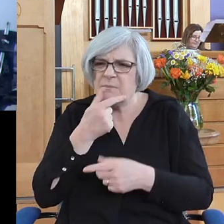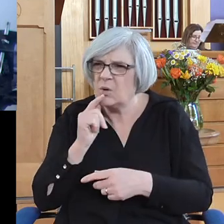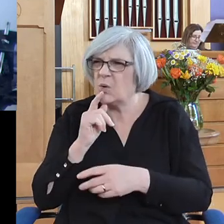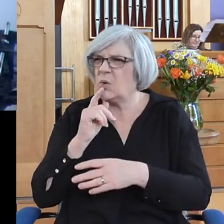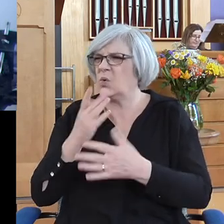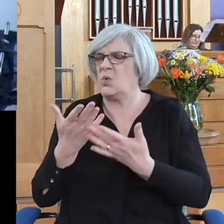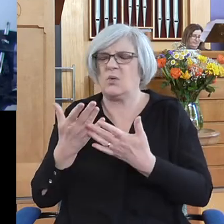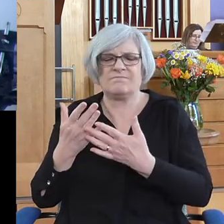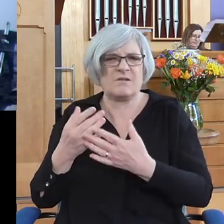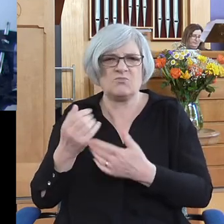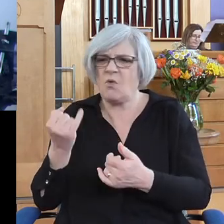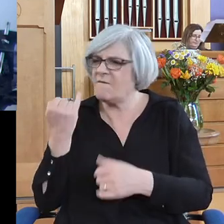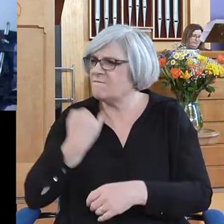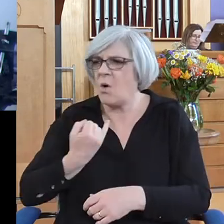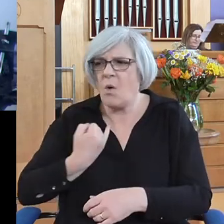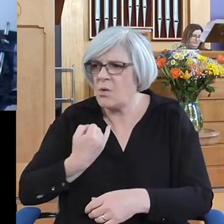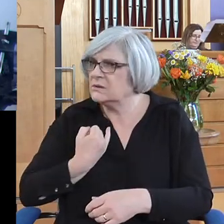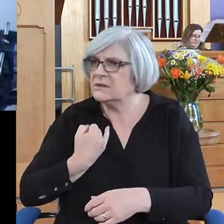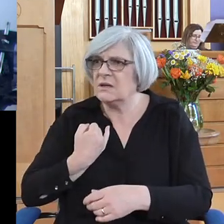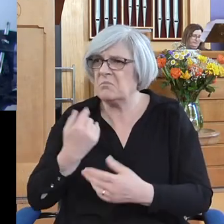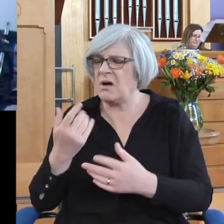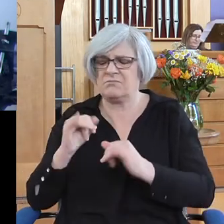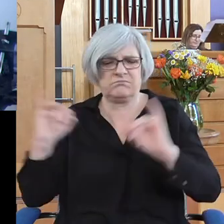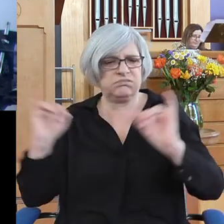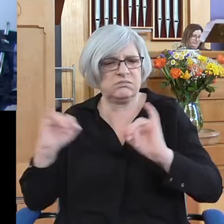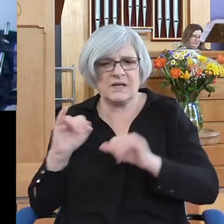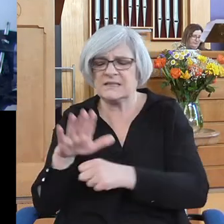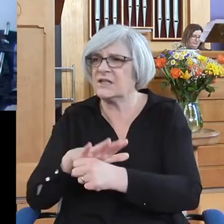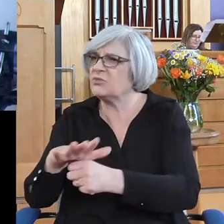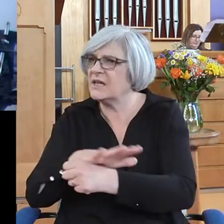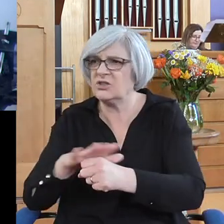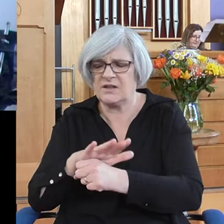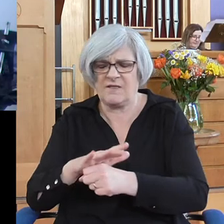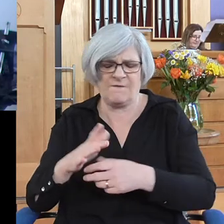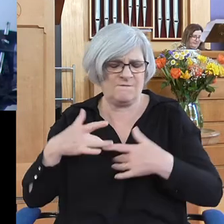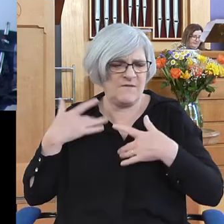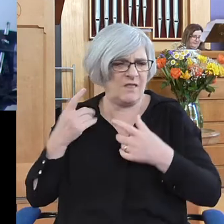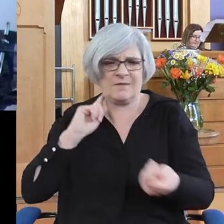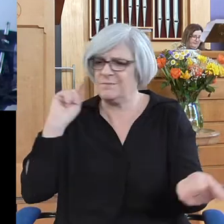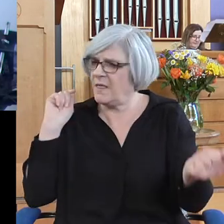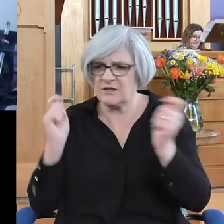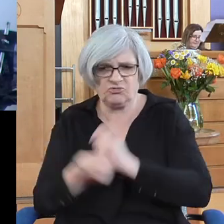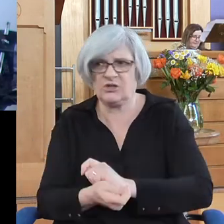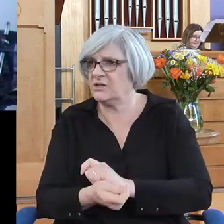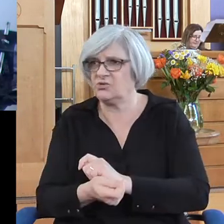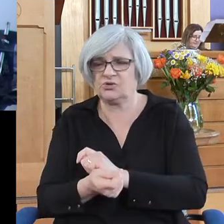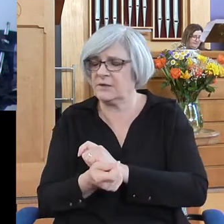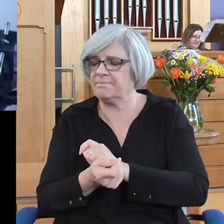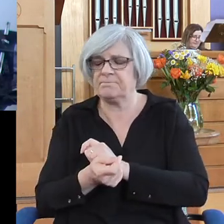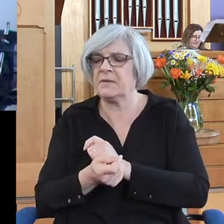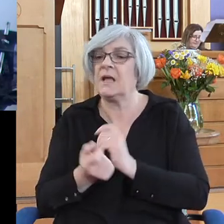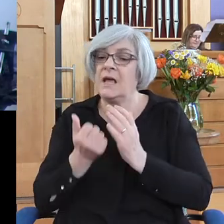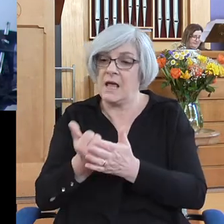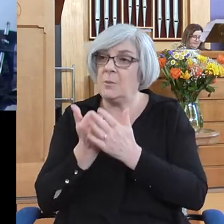through no fault of their own, who feel there is no hope of change. Help us through our